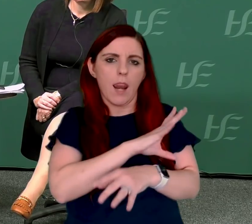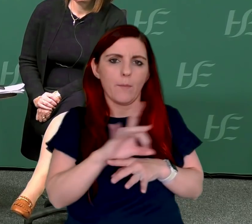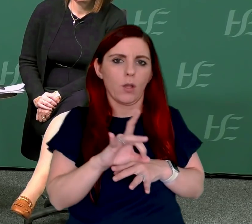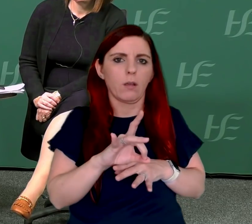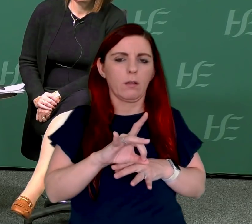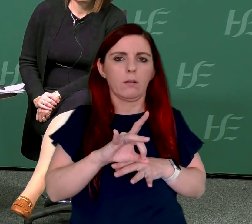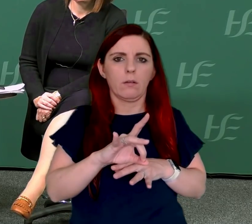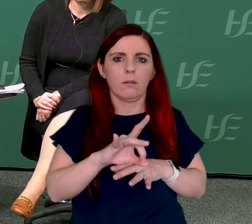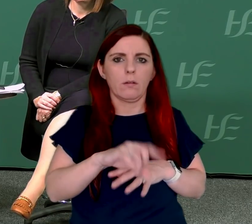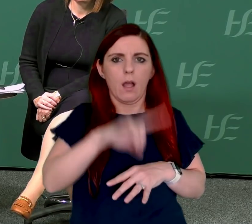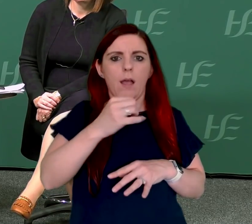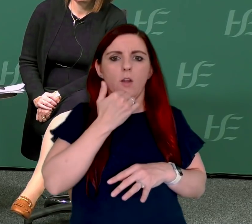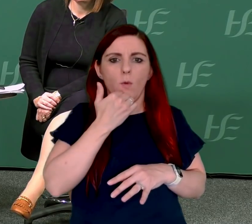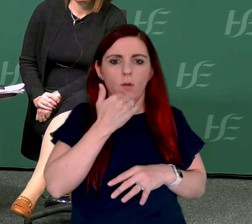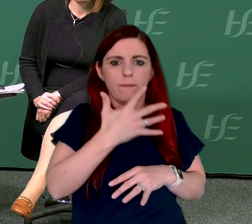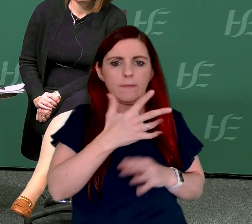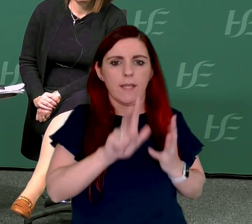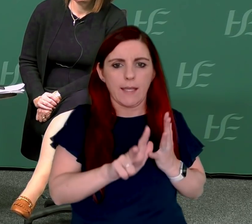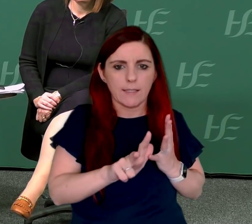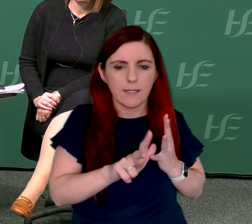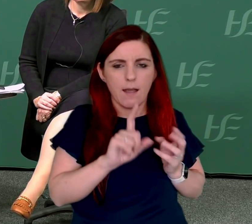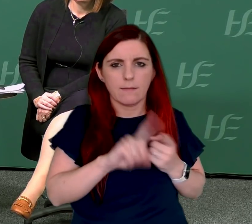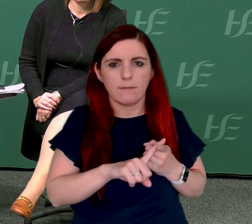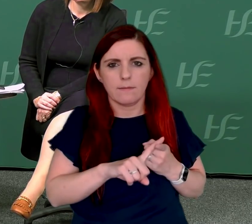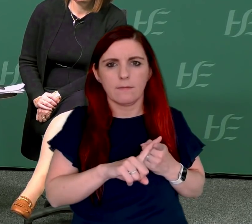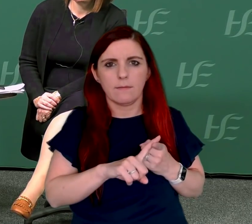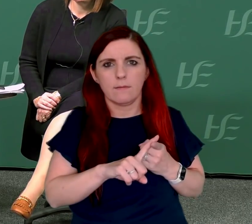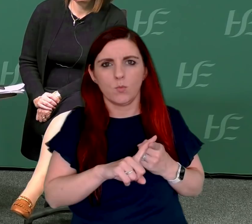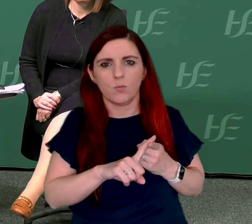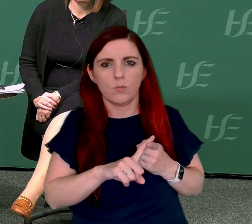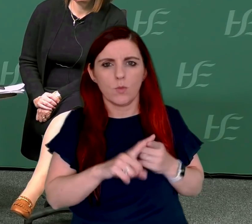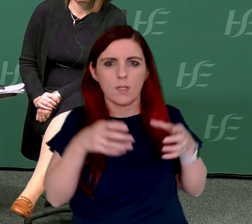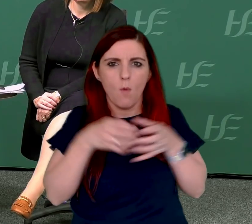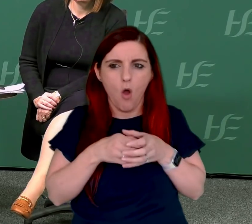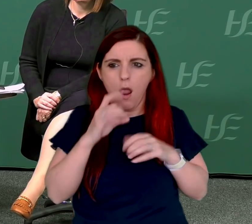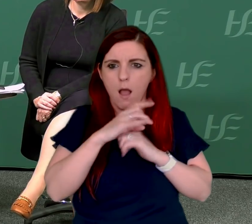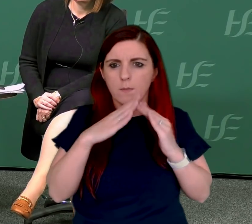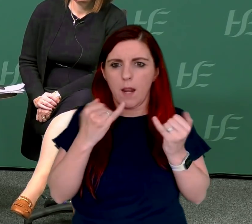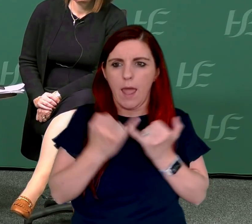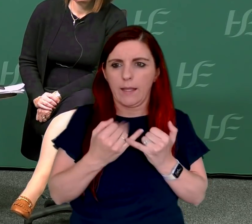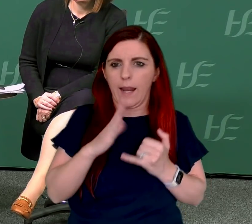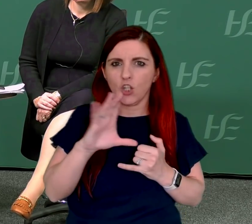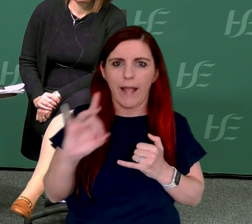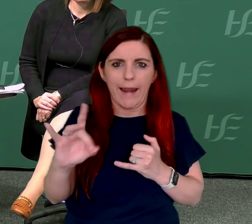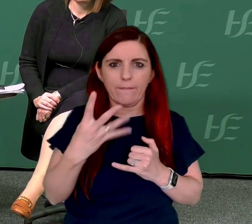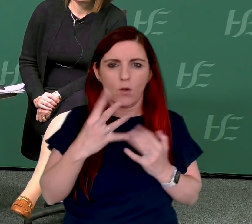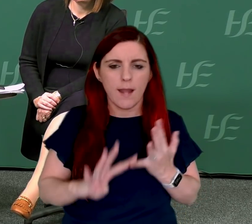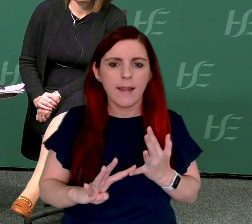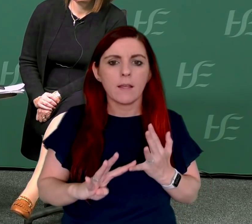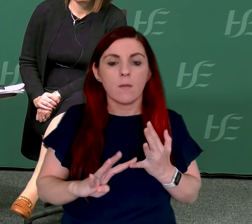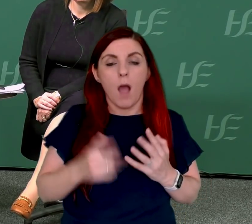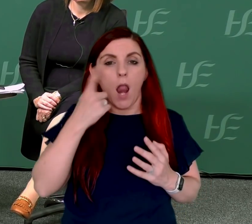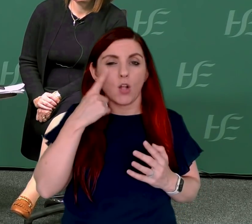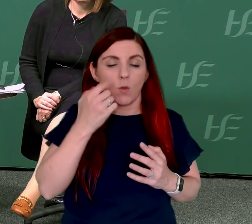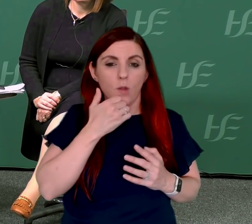it's substantial. It's 58 and quite a small hospital like Letterkenny 49. And if I looked at those